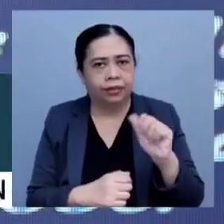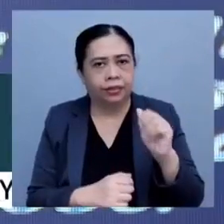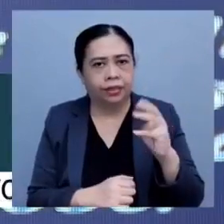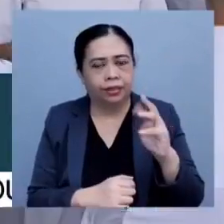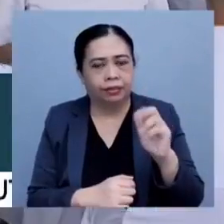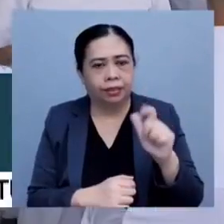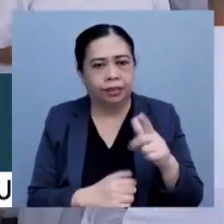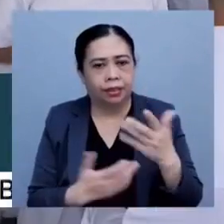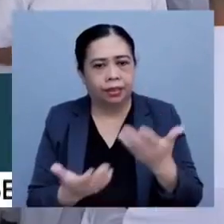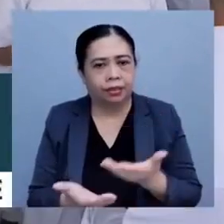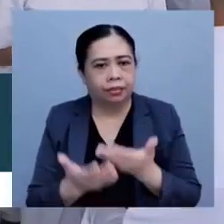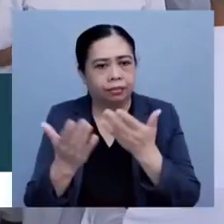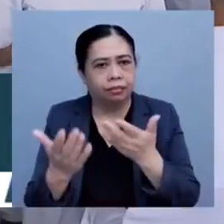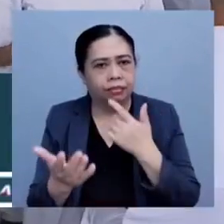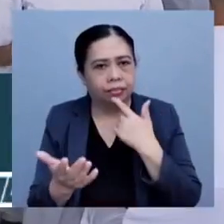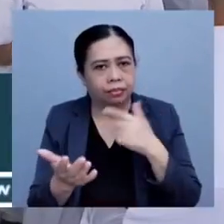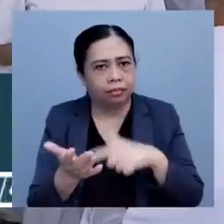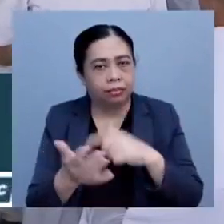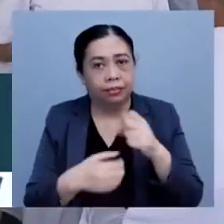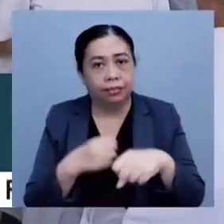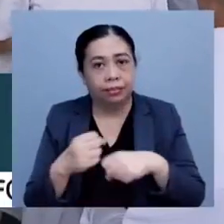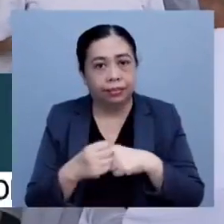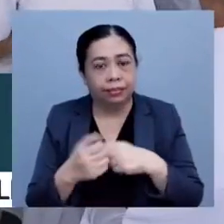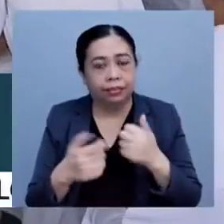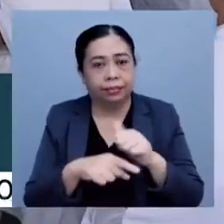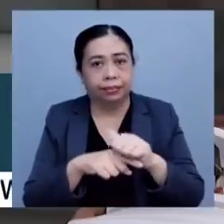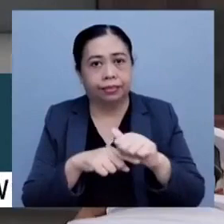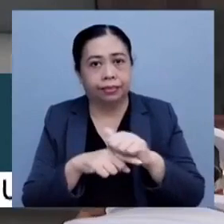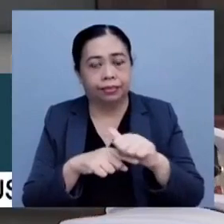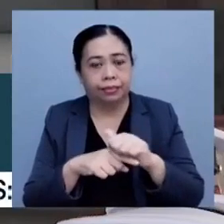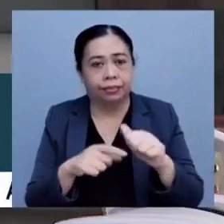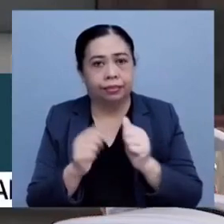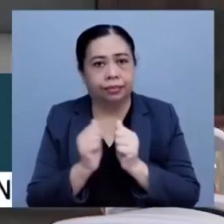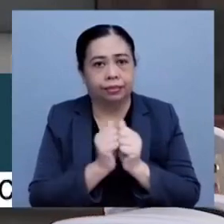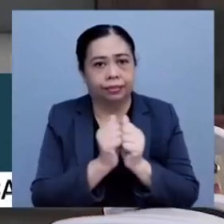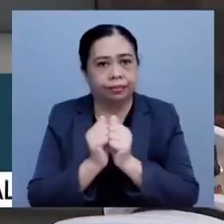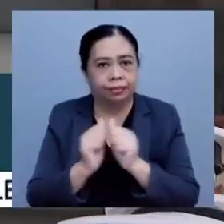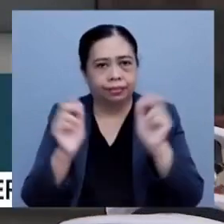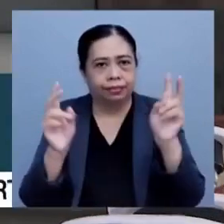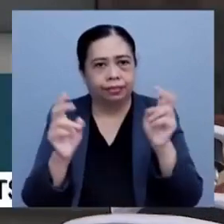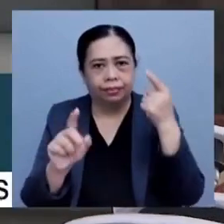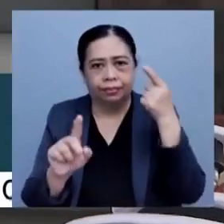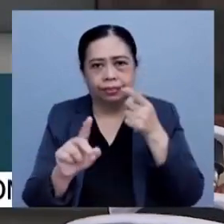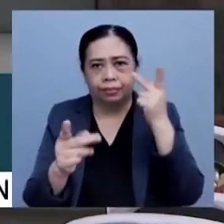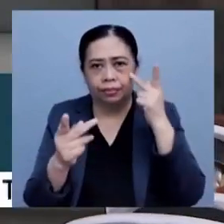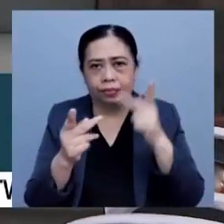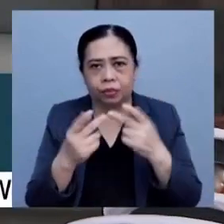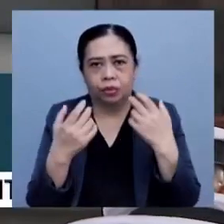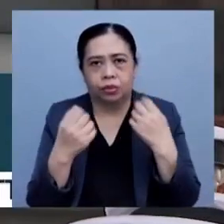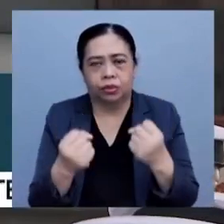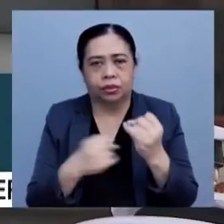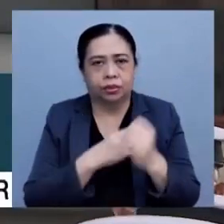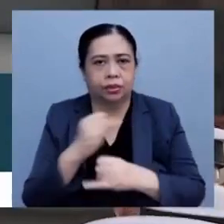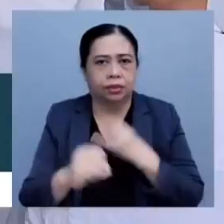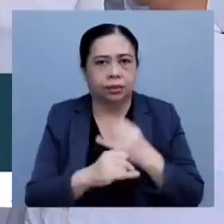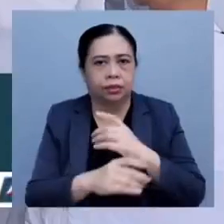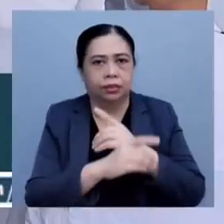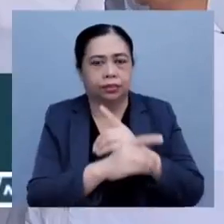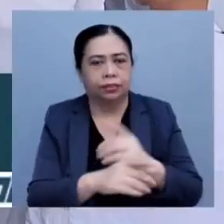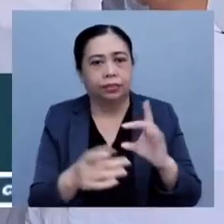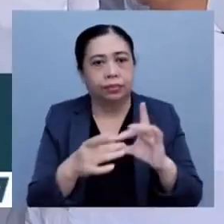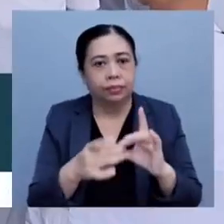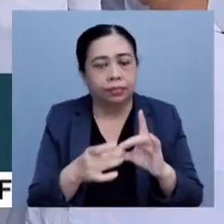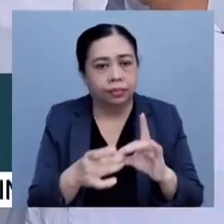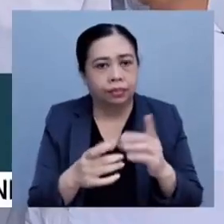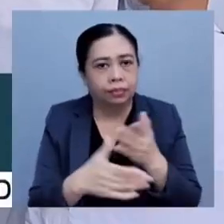Jr. said this year's iteration of Exercise Sama-Sama aims to strengthen further international defense cooperation between